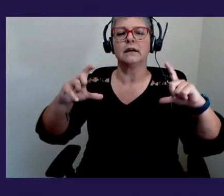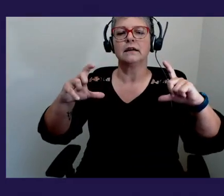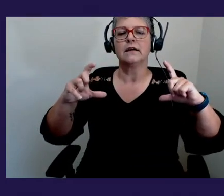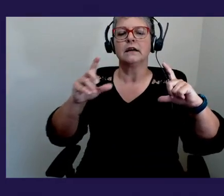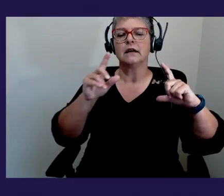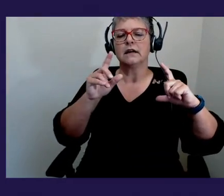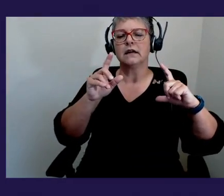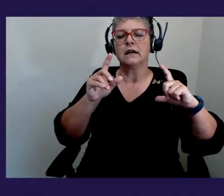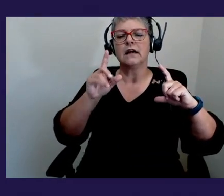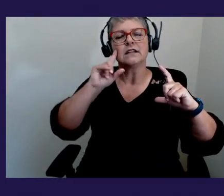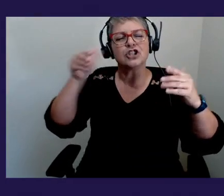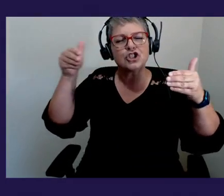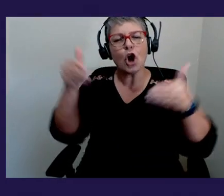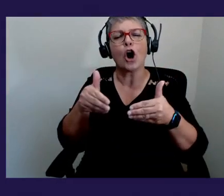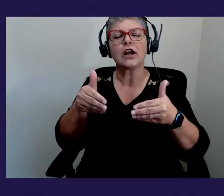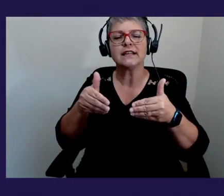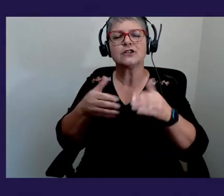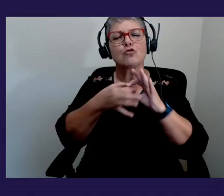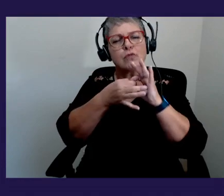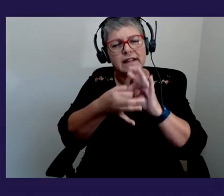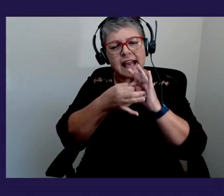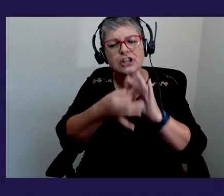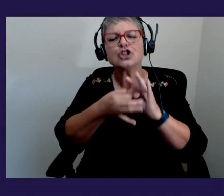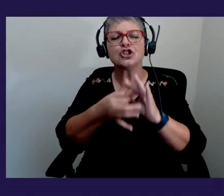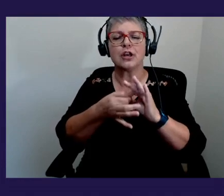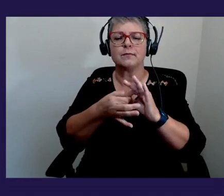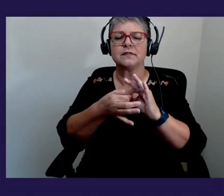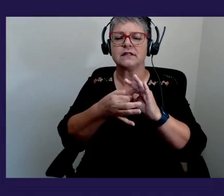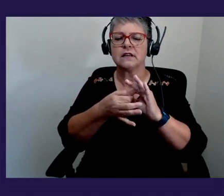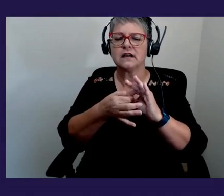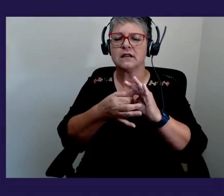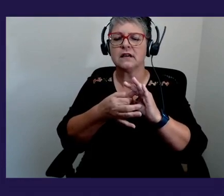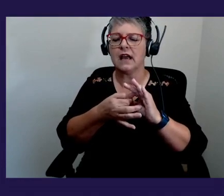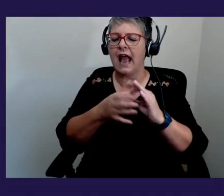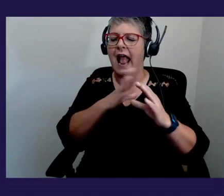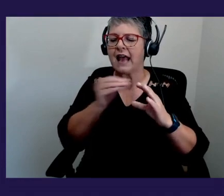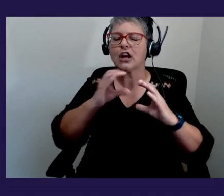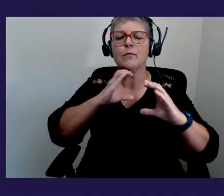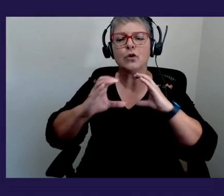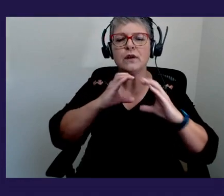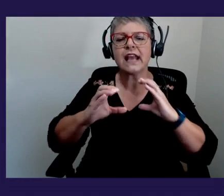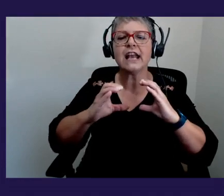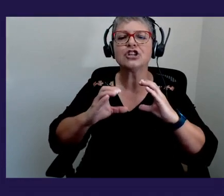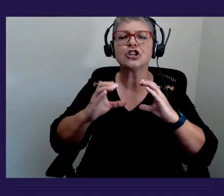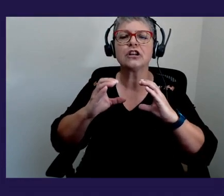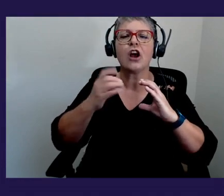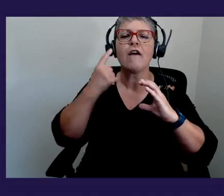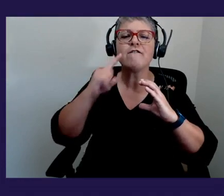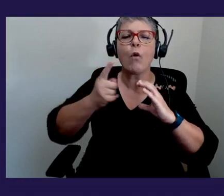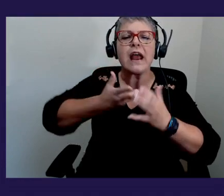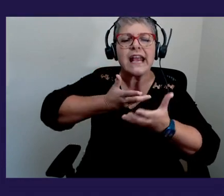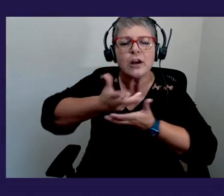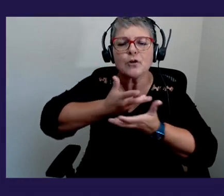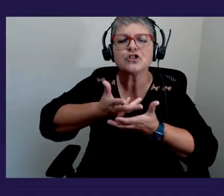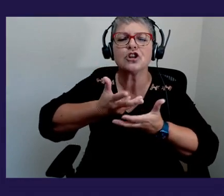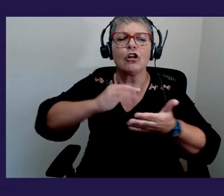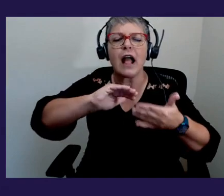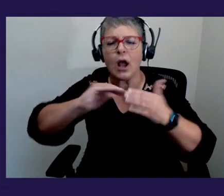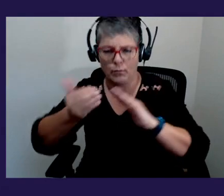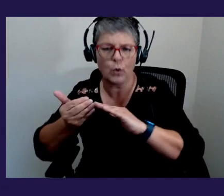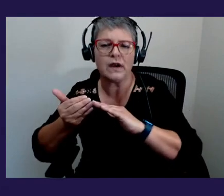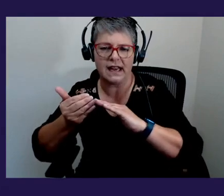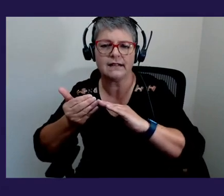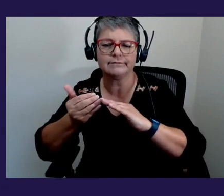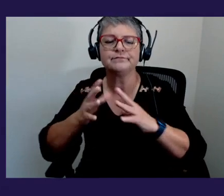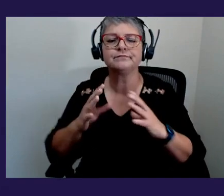that targeted relationships as well as communication at the interpersonal and community level. And then the